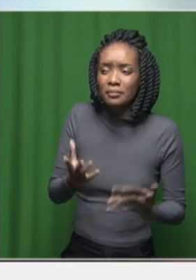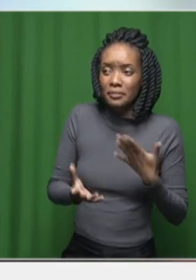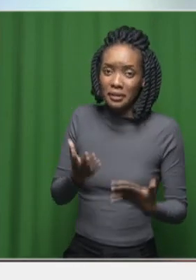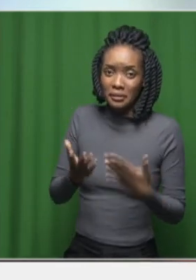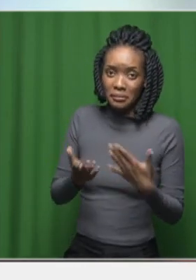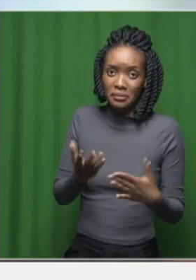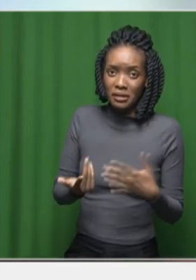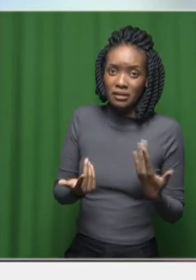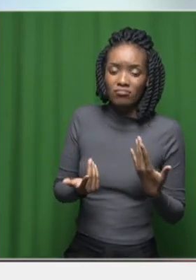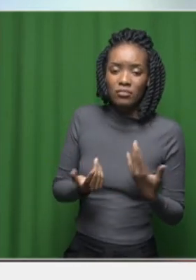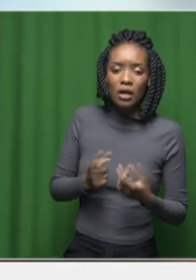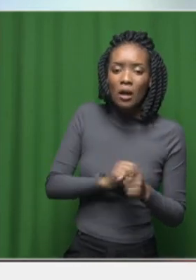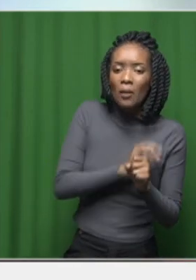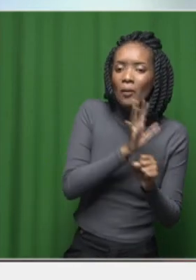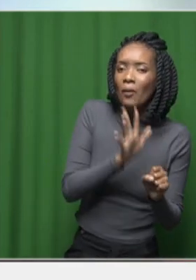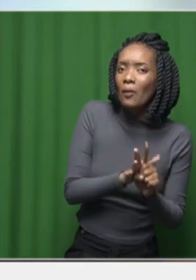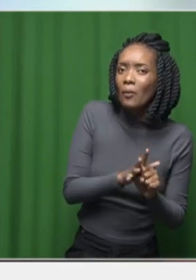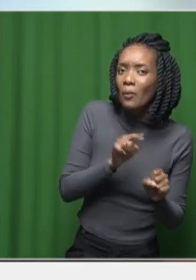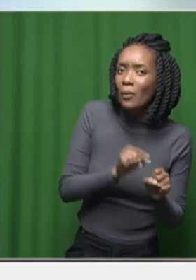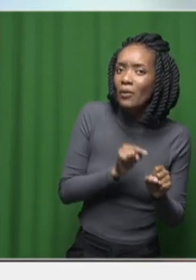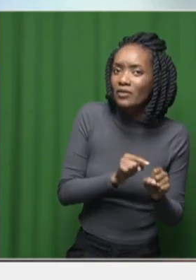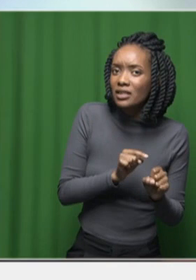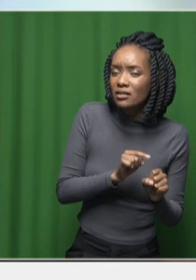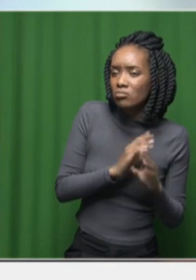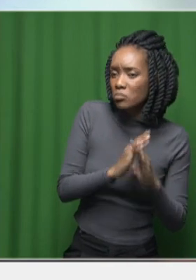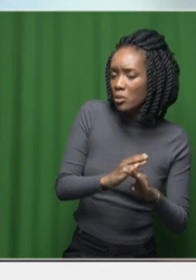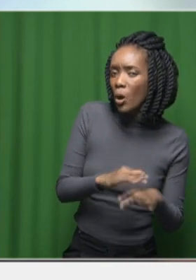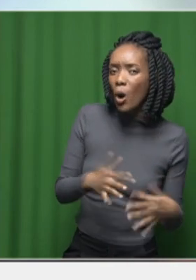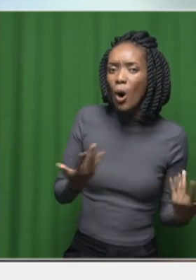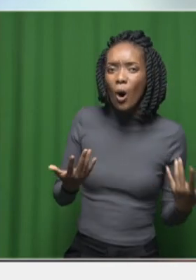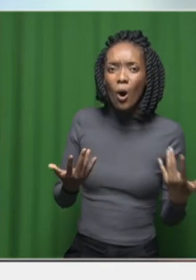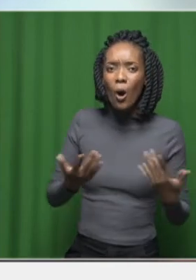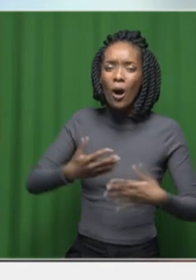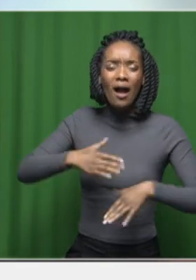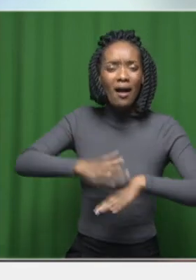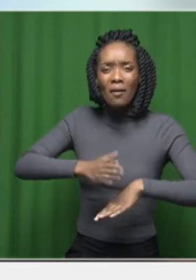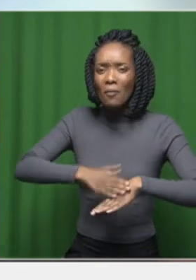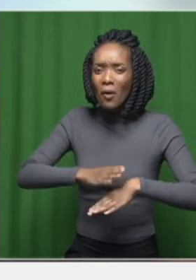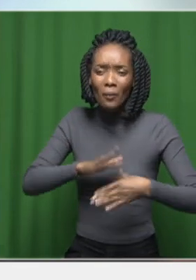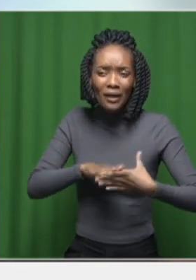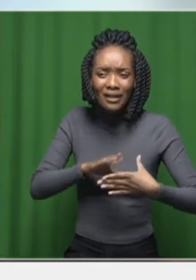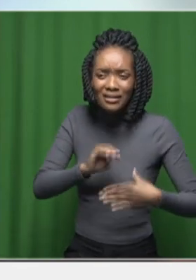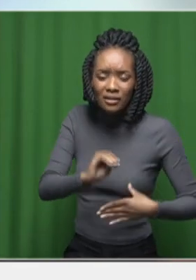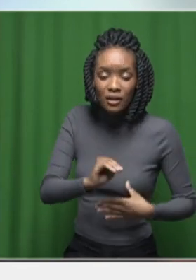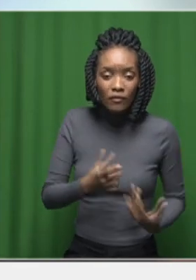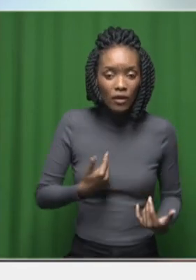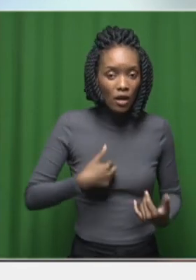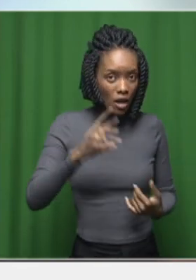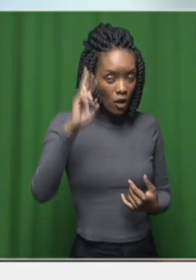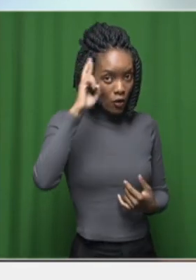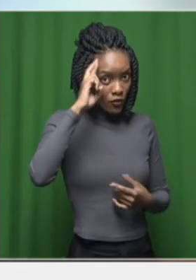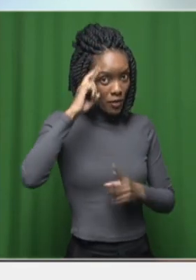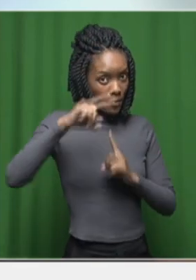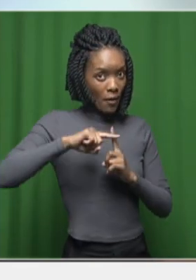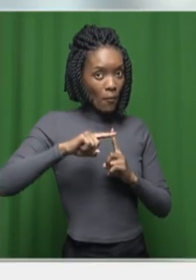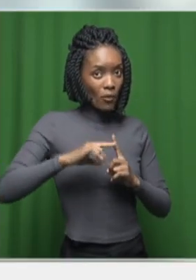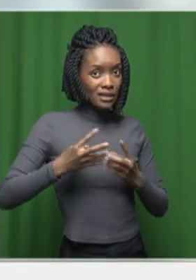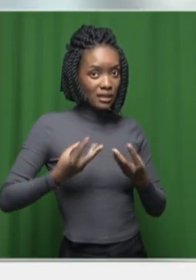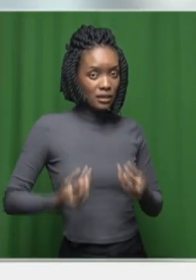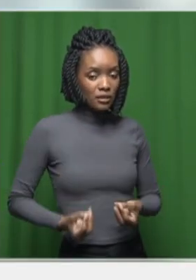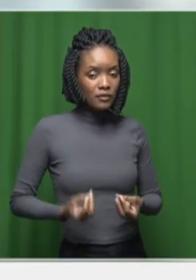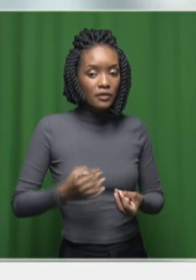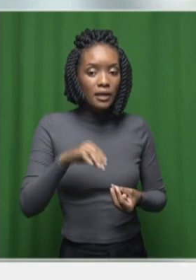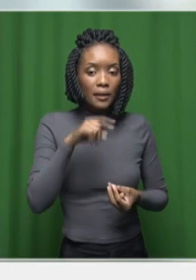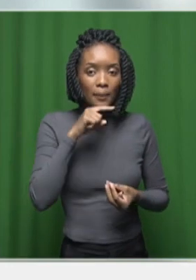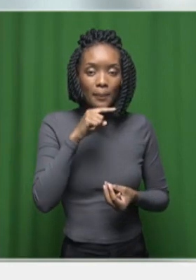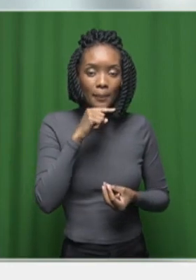that we saw during COVID, or is there more to it? No, so remember the positivity. So what that means, it's the number of